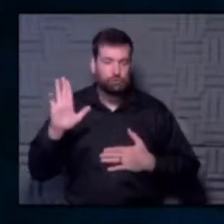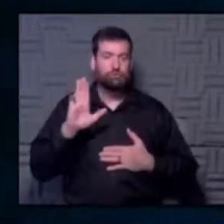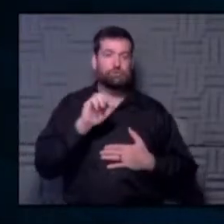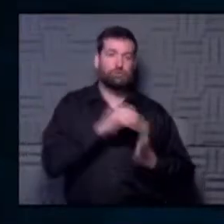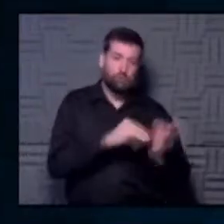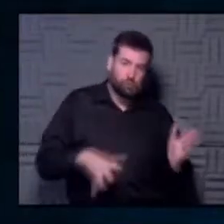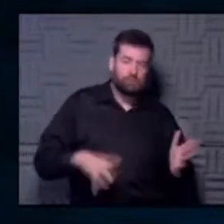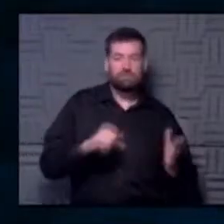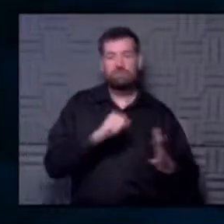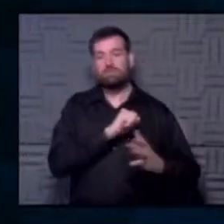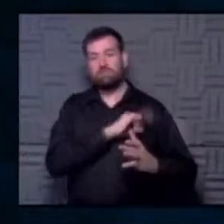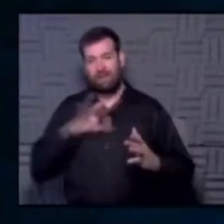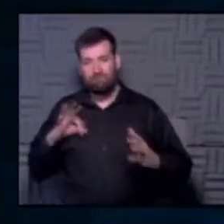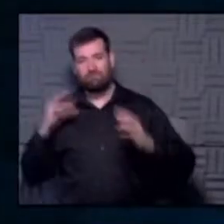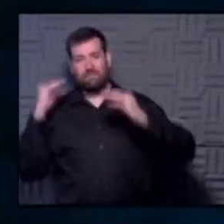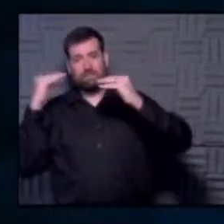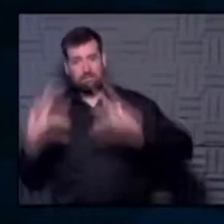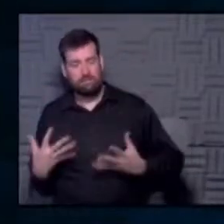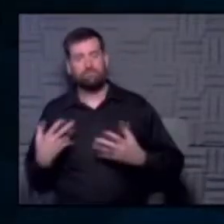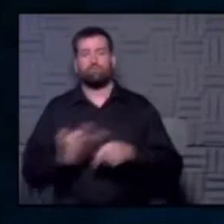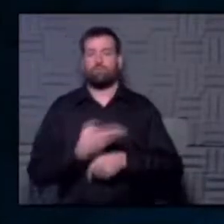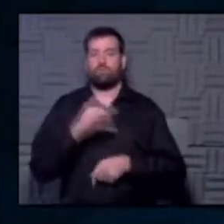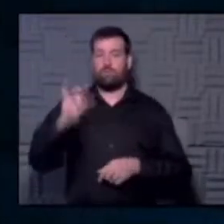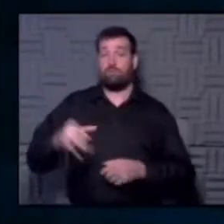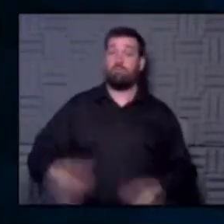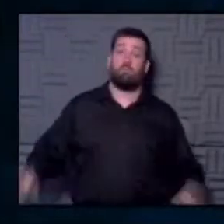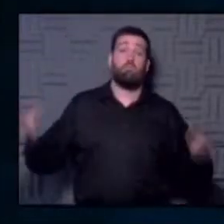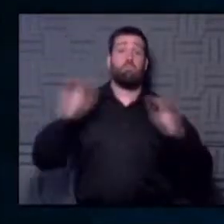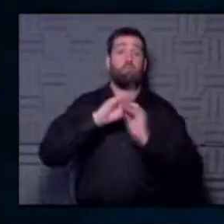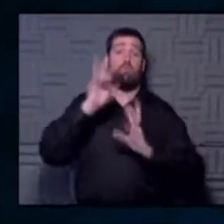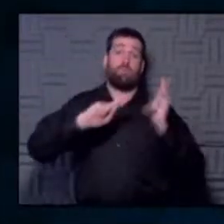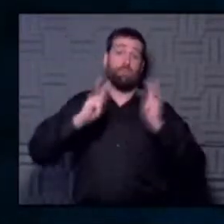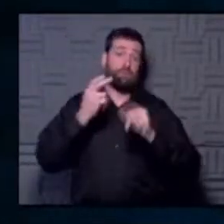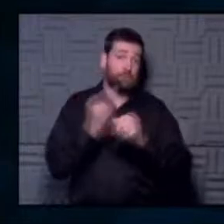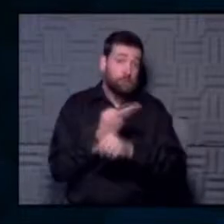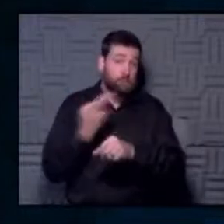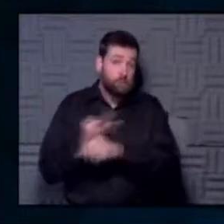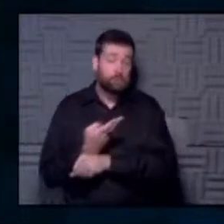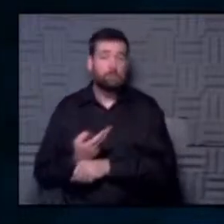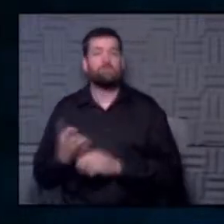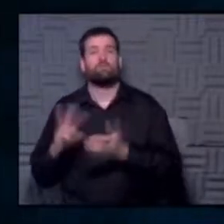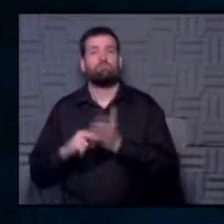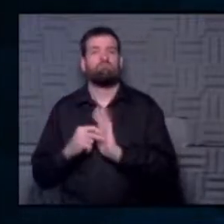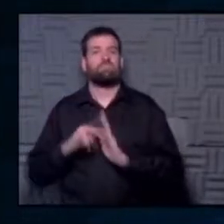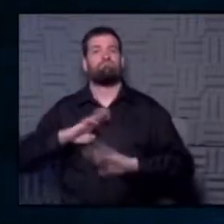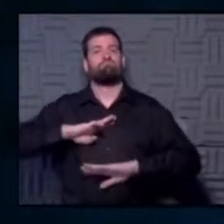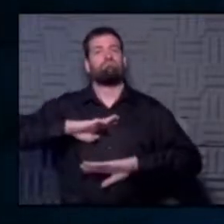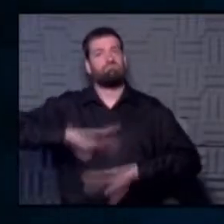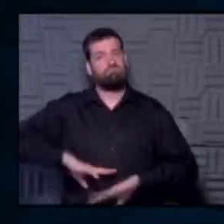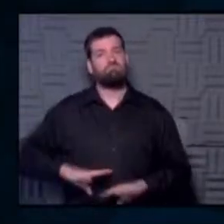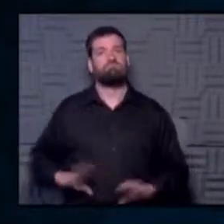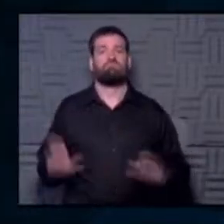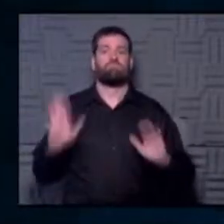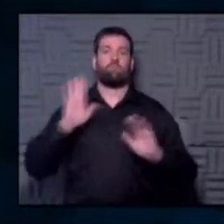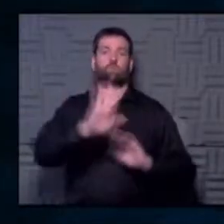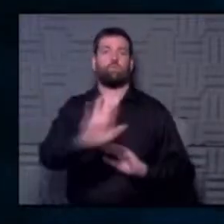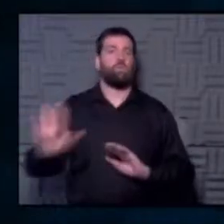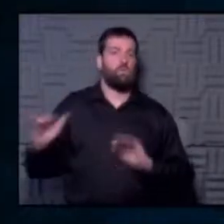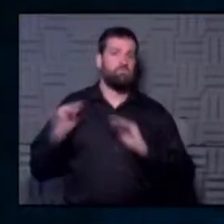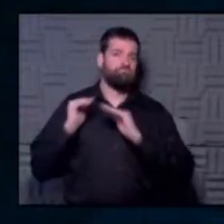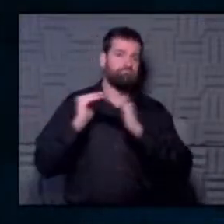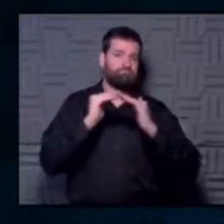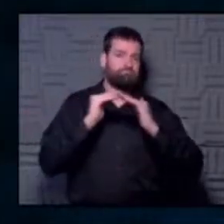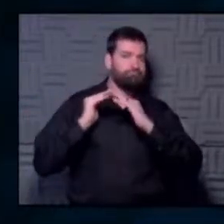staff are all using this. The more folks who are using it, the more you can be assured that your colleagues and